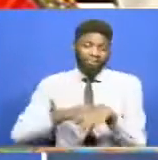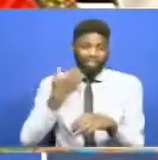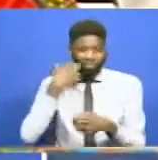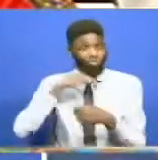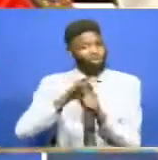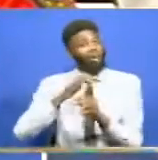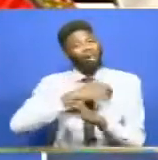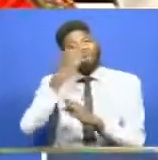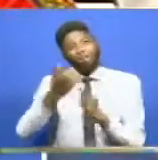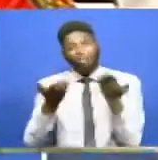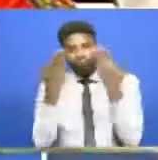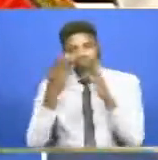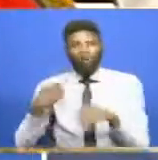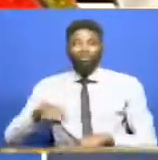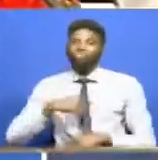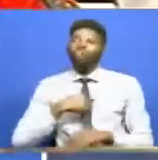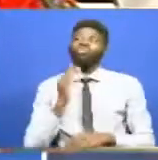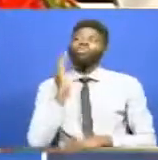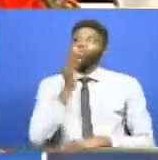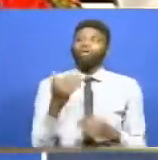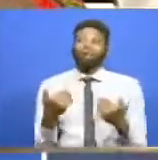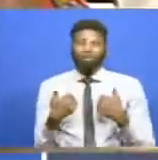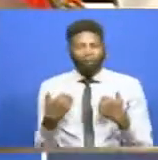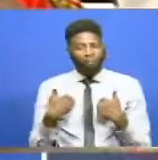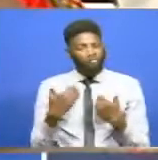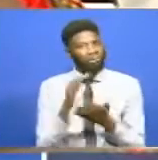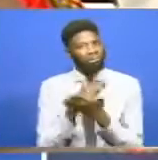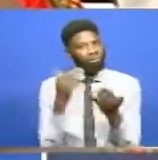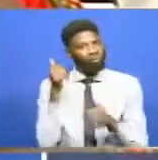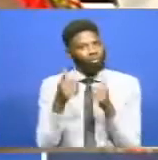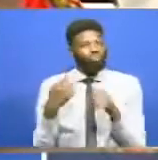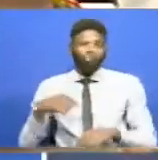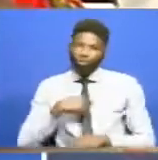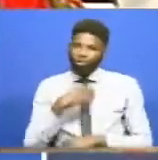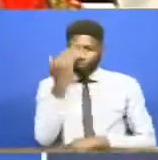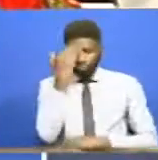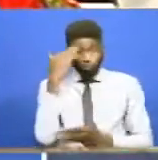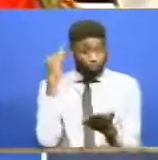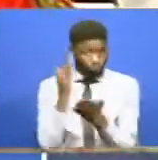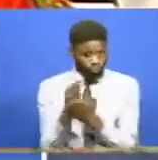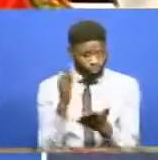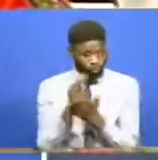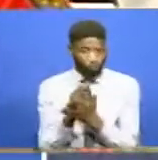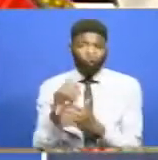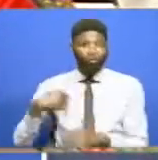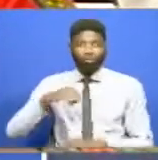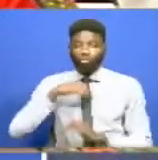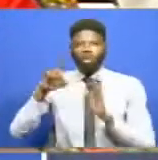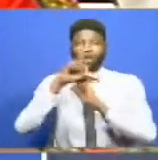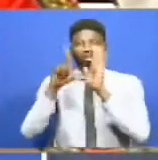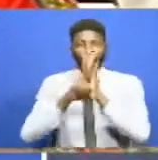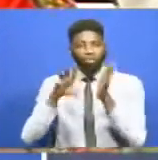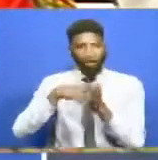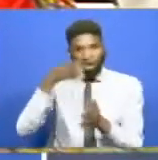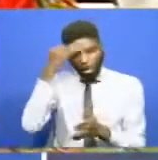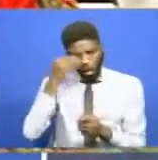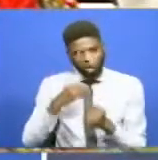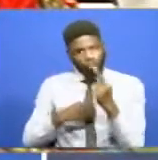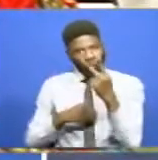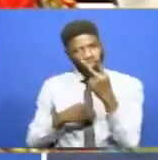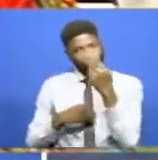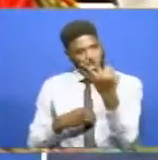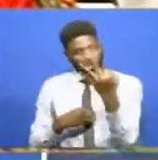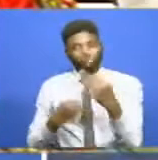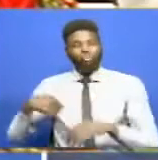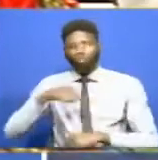post-COVID-19, we will end up having something that we know that this taught us 1, 2, 3, and then we've learned